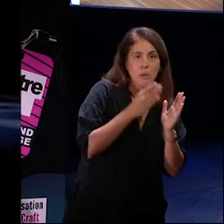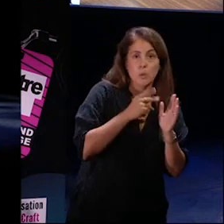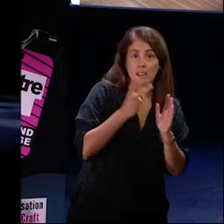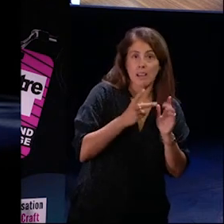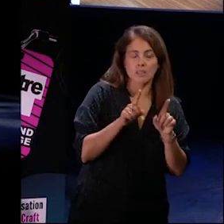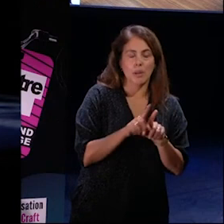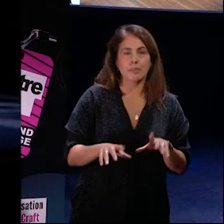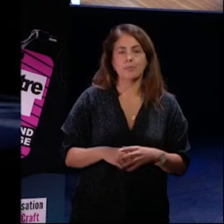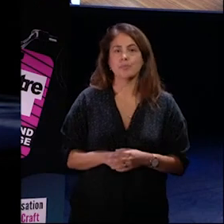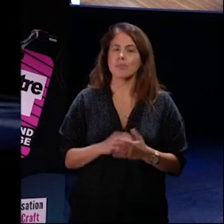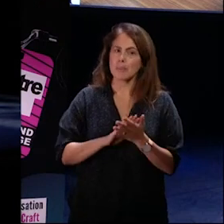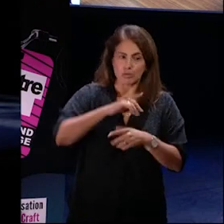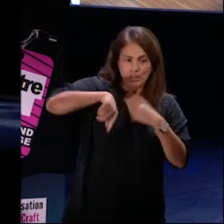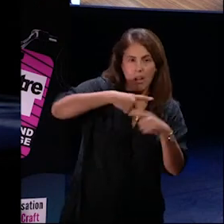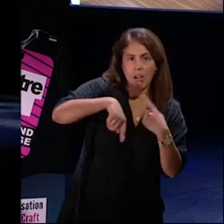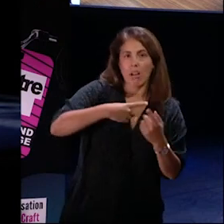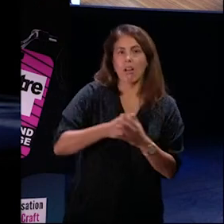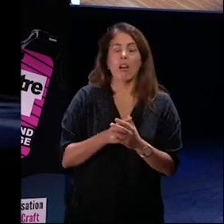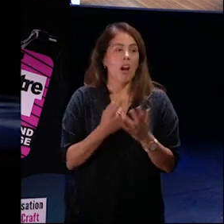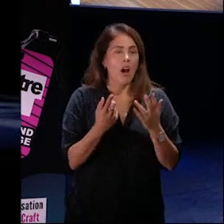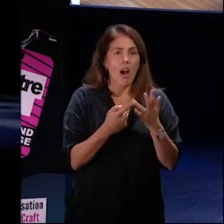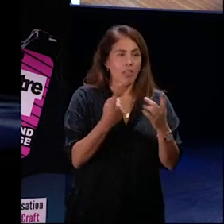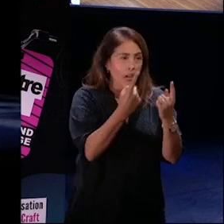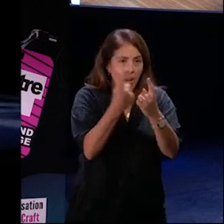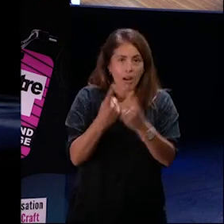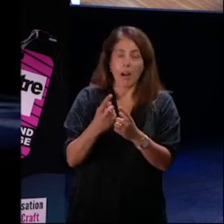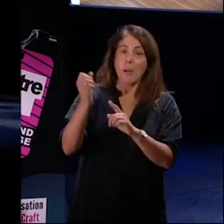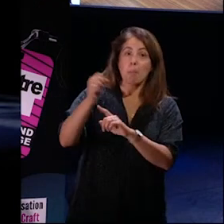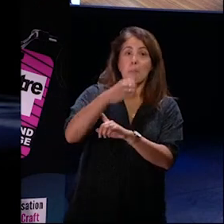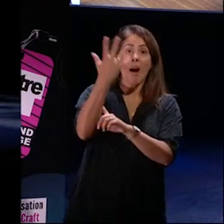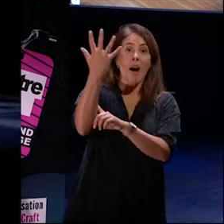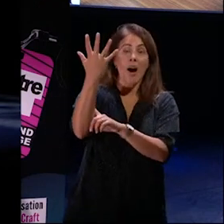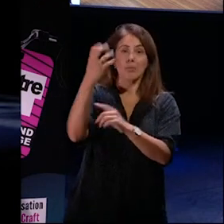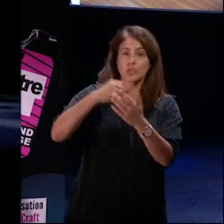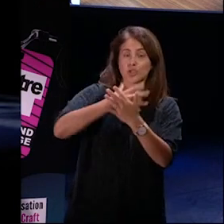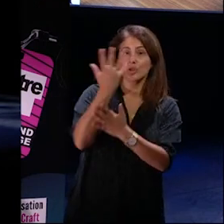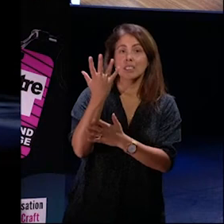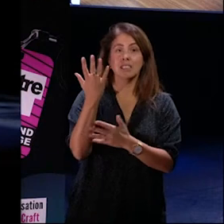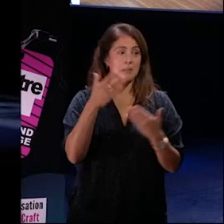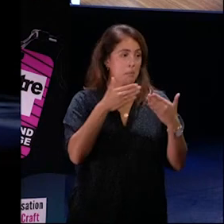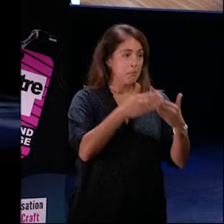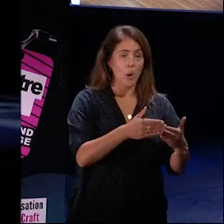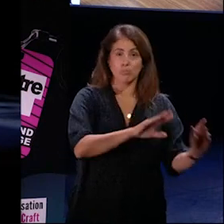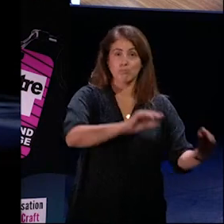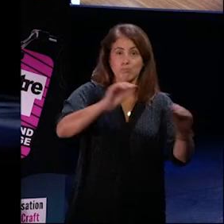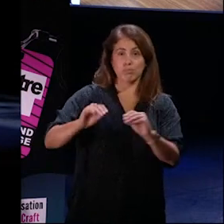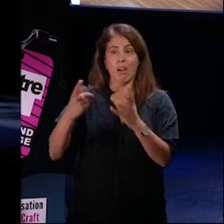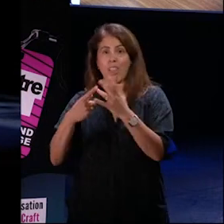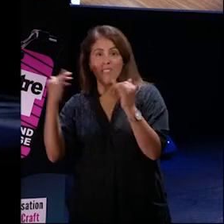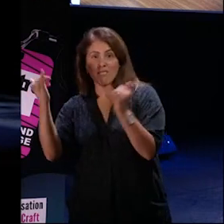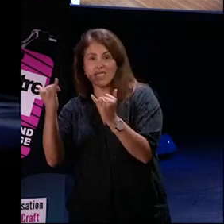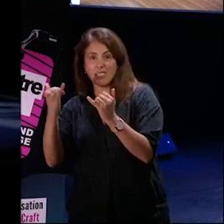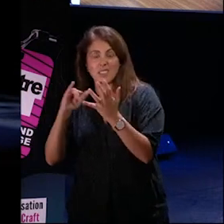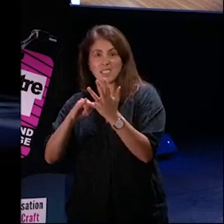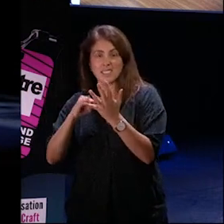recycled. All other elements we found a home for. The palm trees and the boat went to a scare fest in Sussex. The flattage went to a